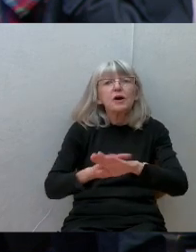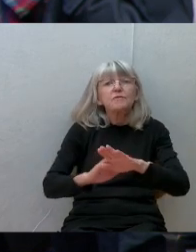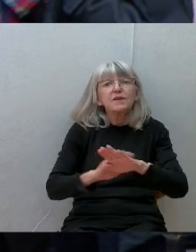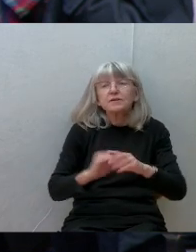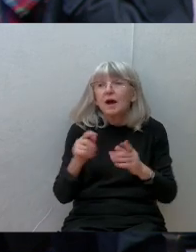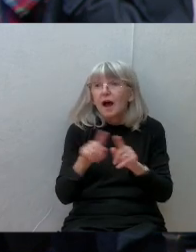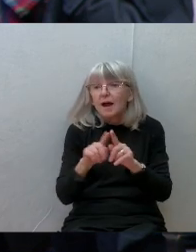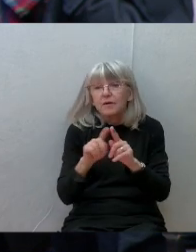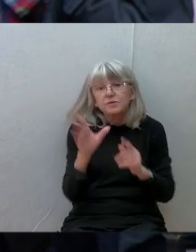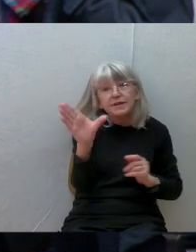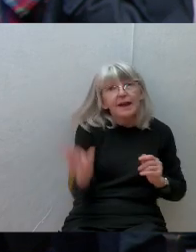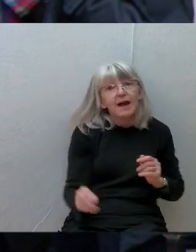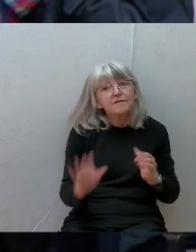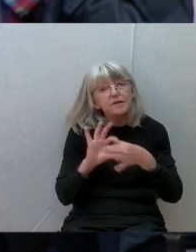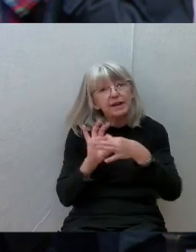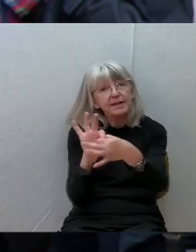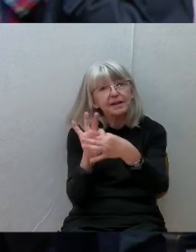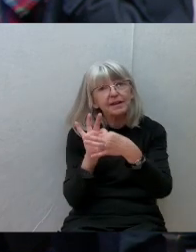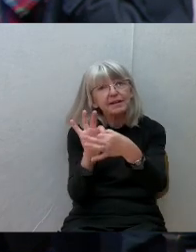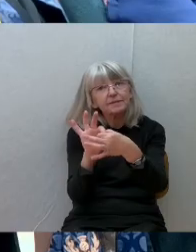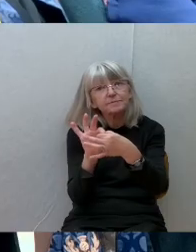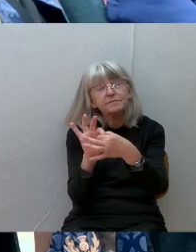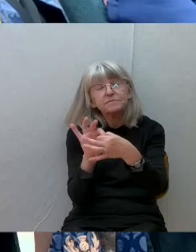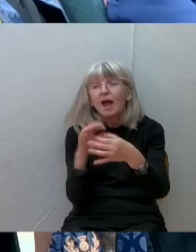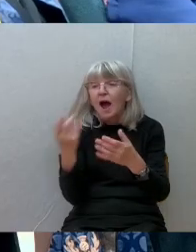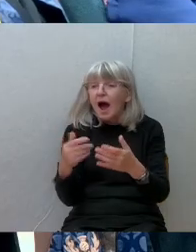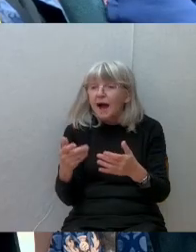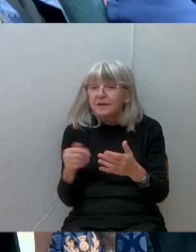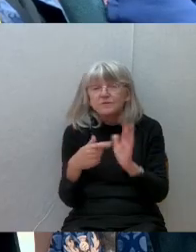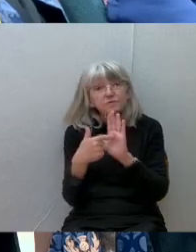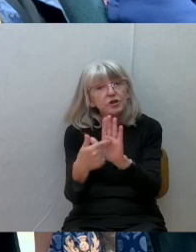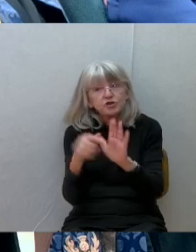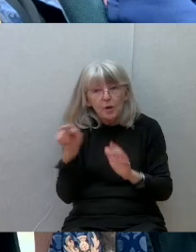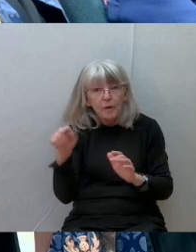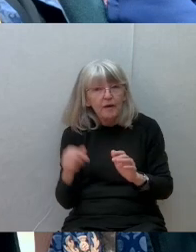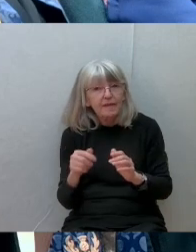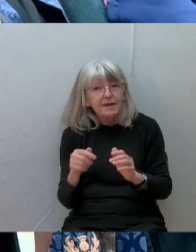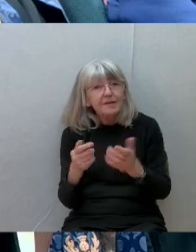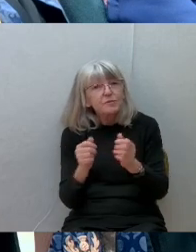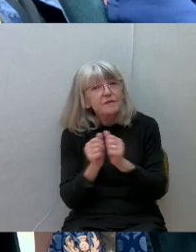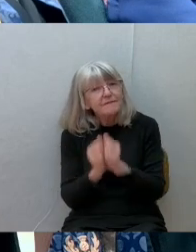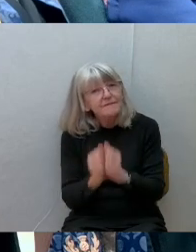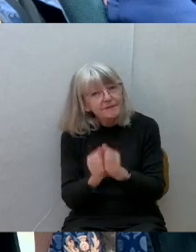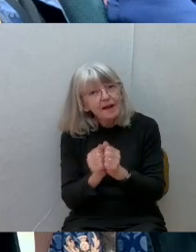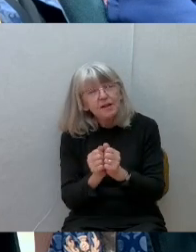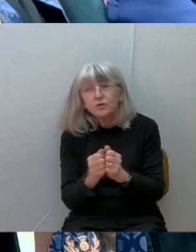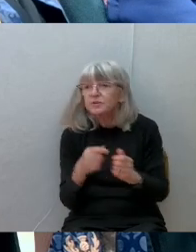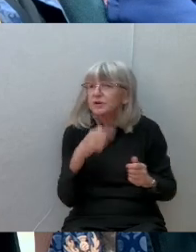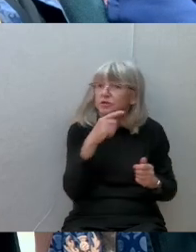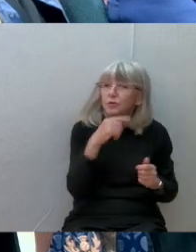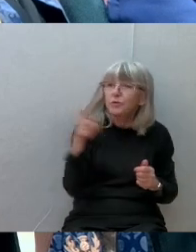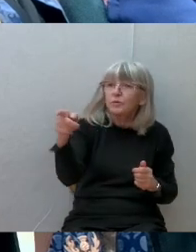Initiative. And reflecting that set of values is very much our Chancellor, Lord George Robertson.